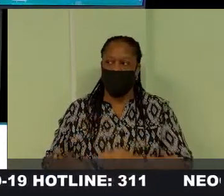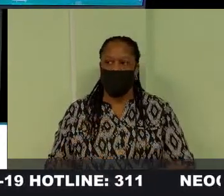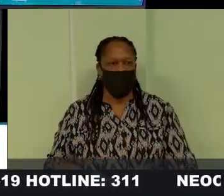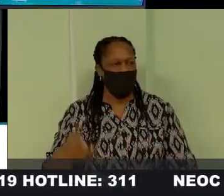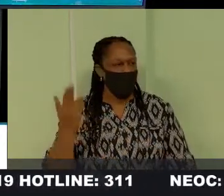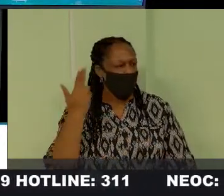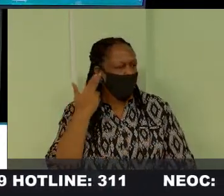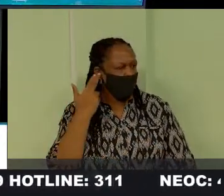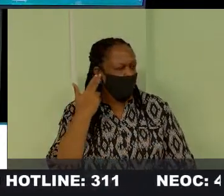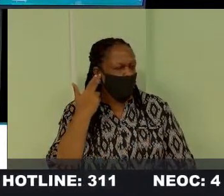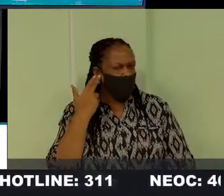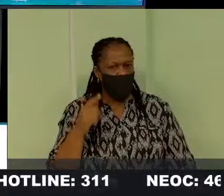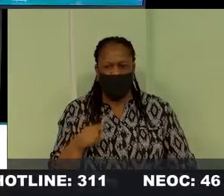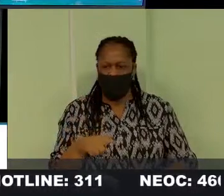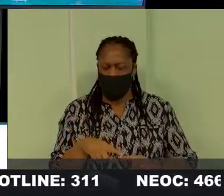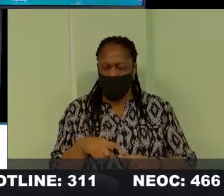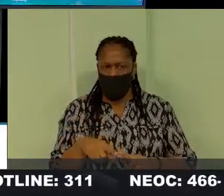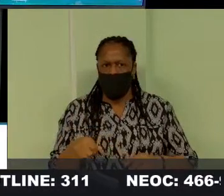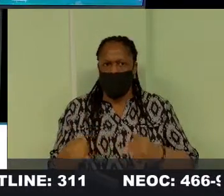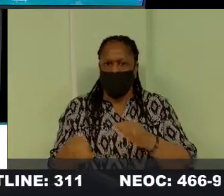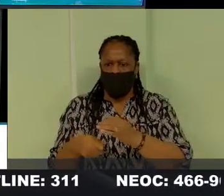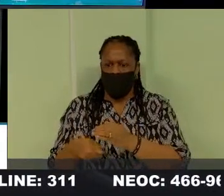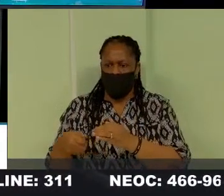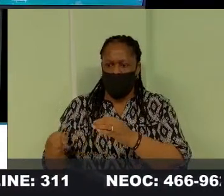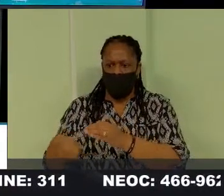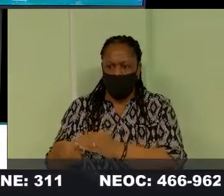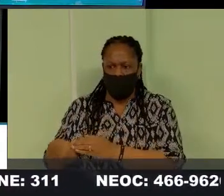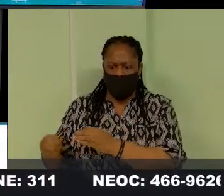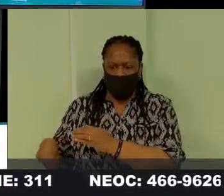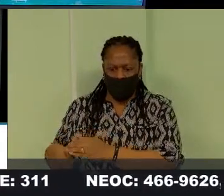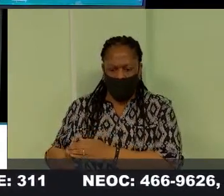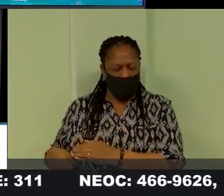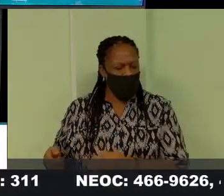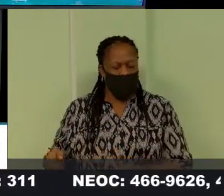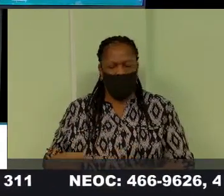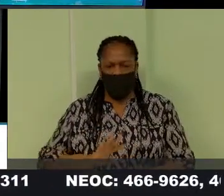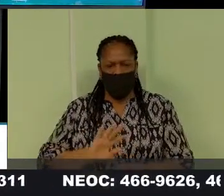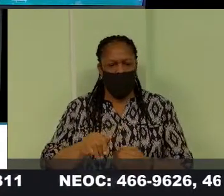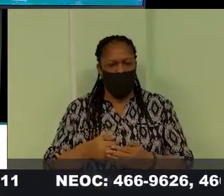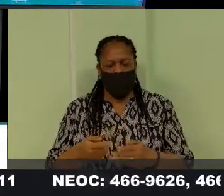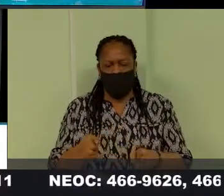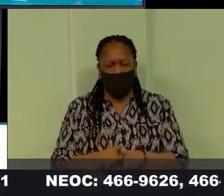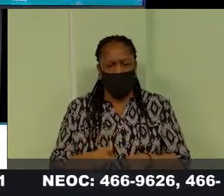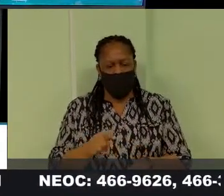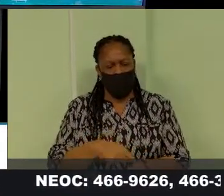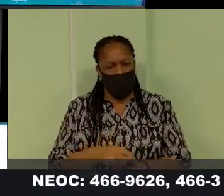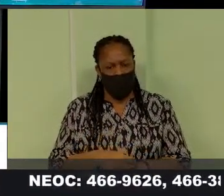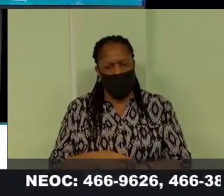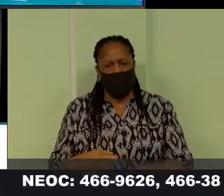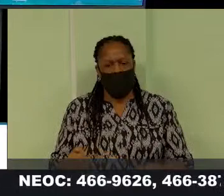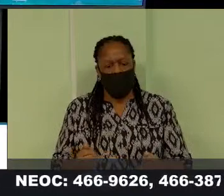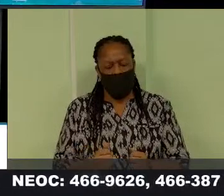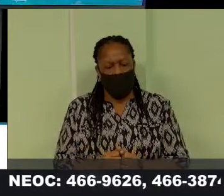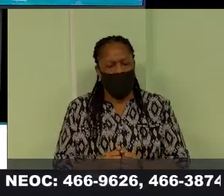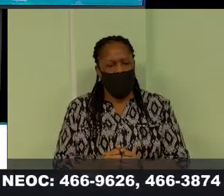of quarantine over the same period you have been hearing of the other measures. What is quarantine,